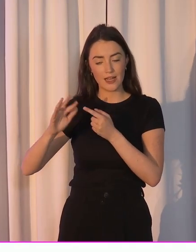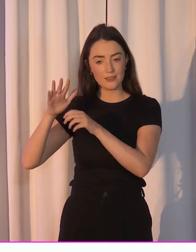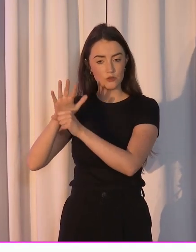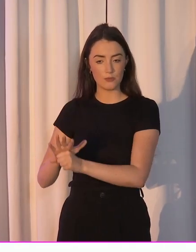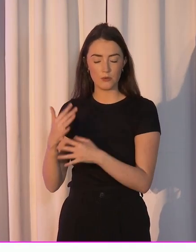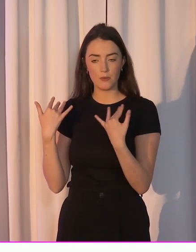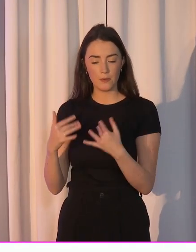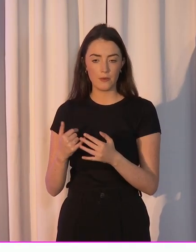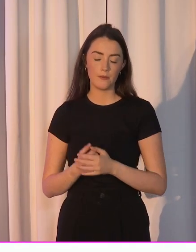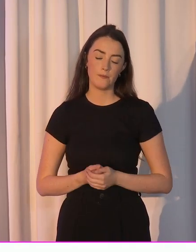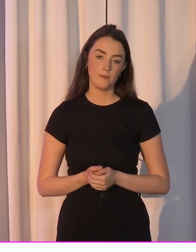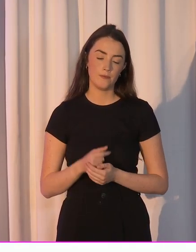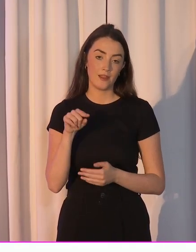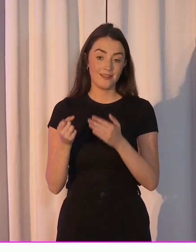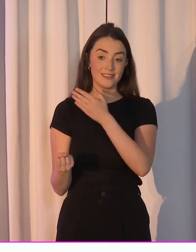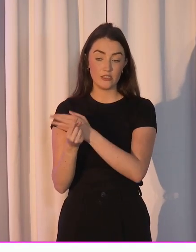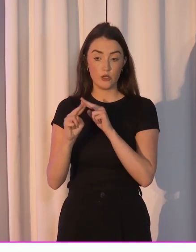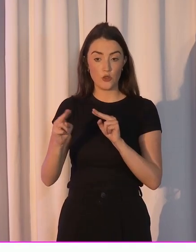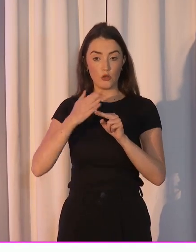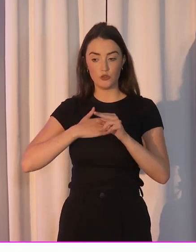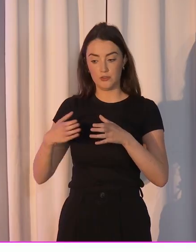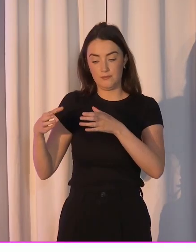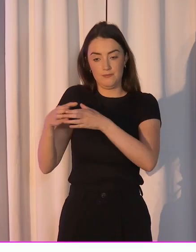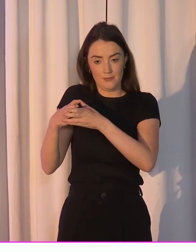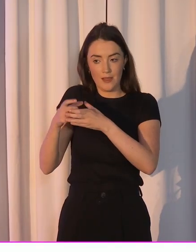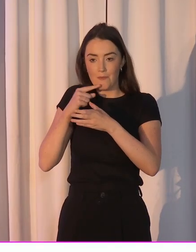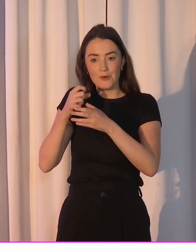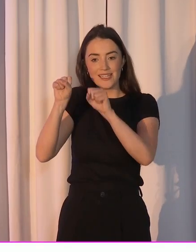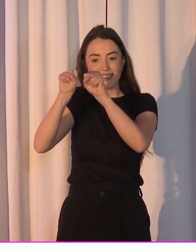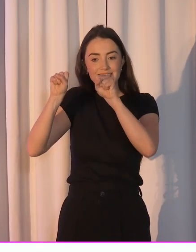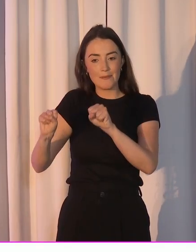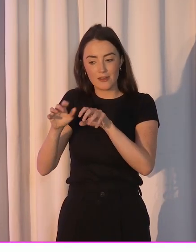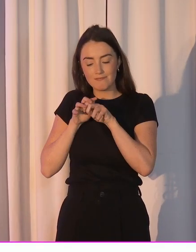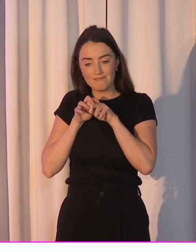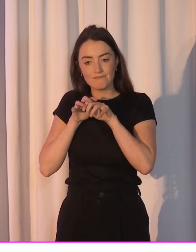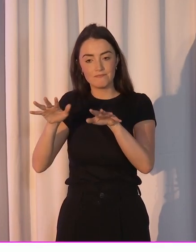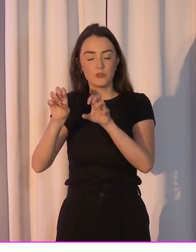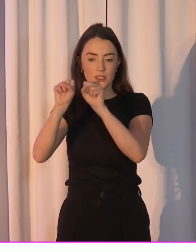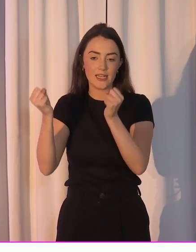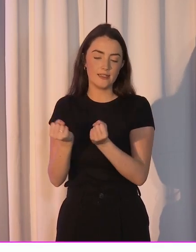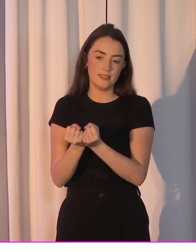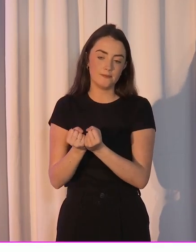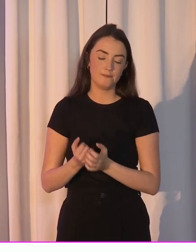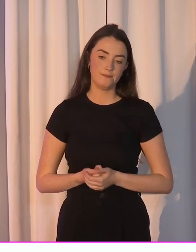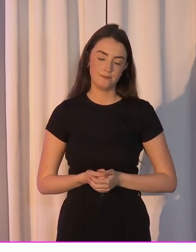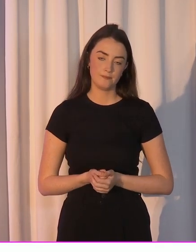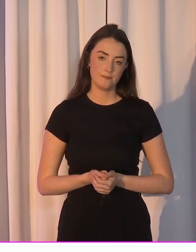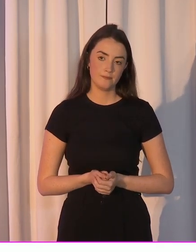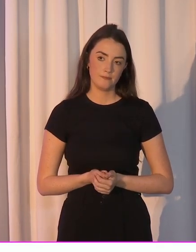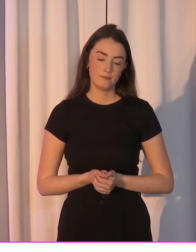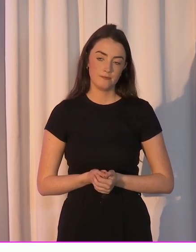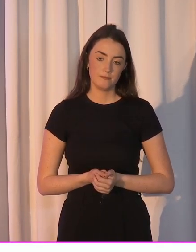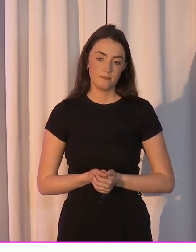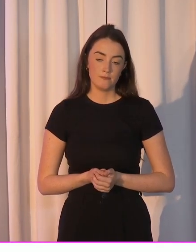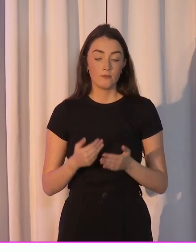discrimination. And these issues aren't just isolated, but they're systemic across society. And most crucially, what we need to